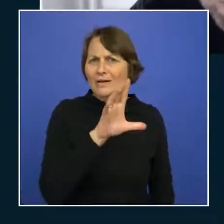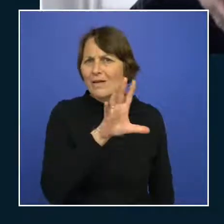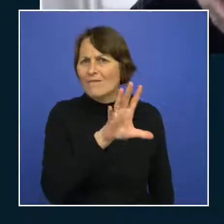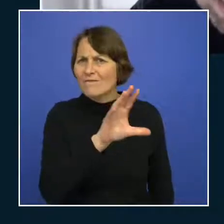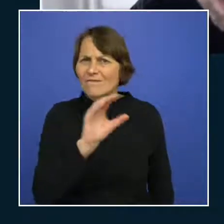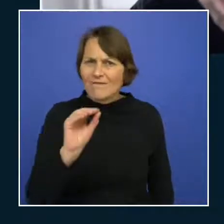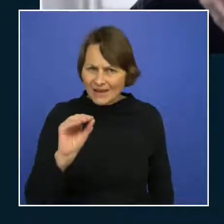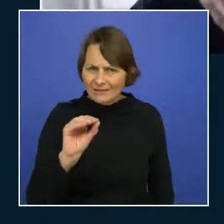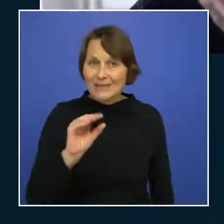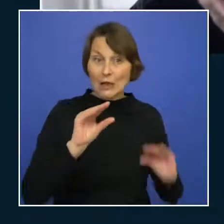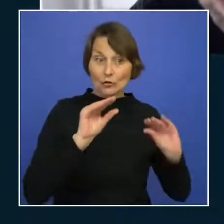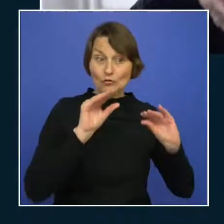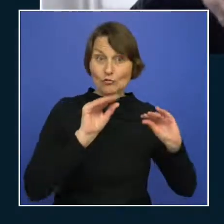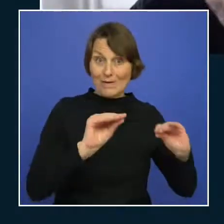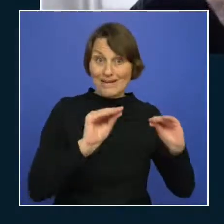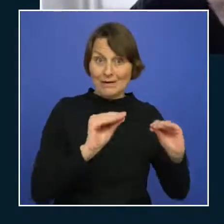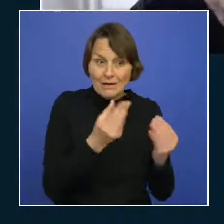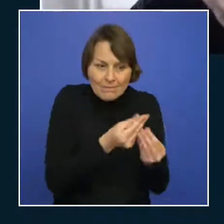on Udemy.